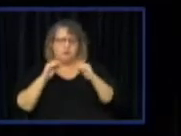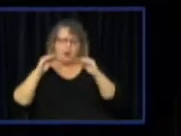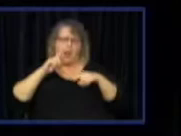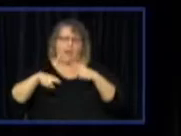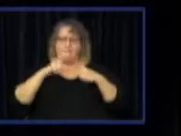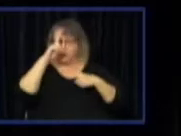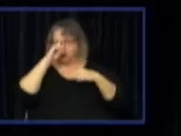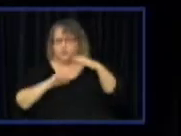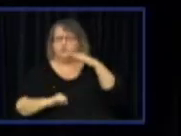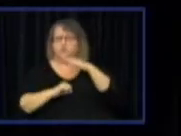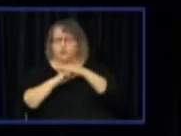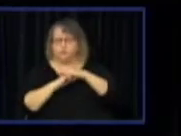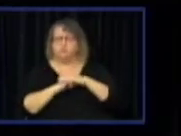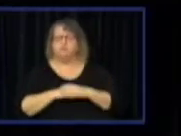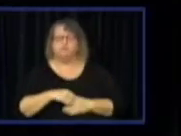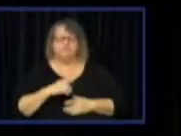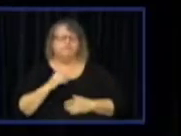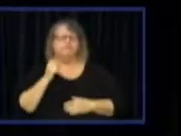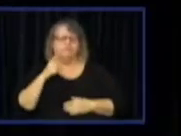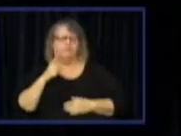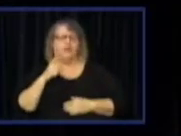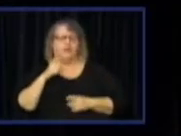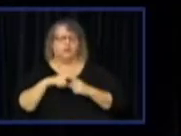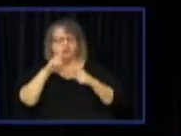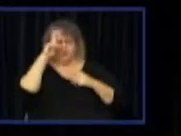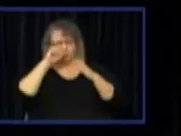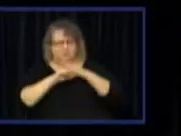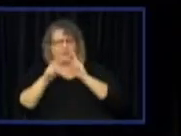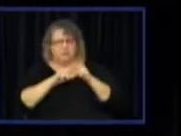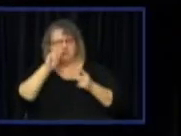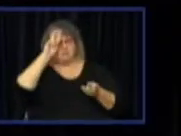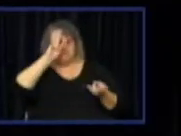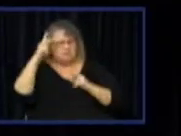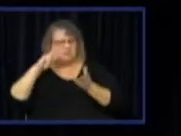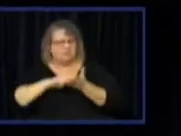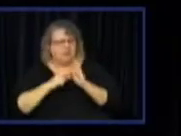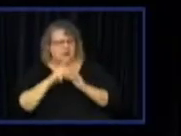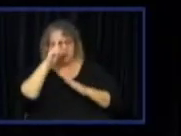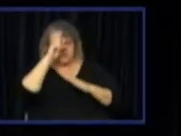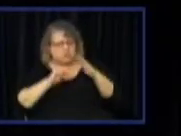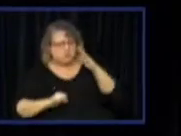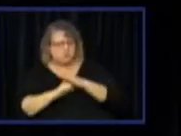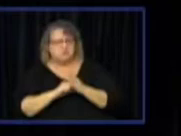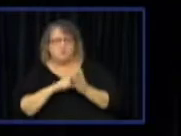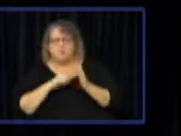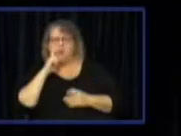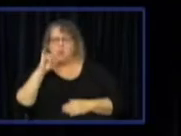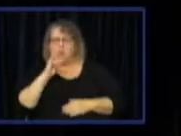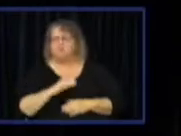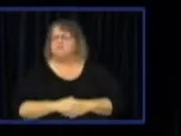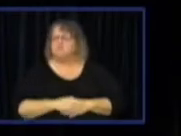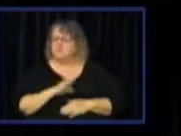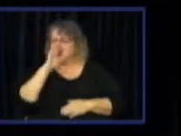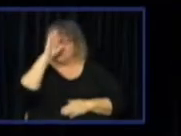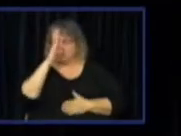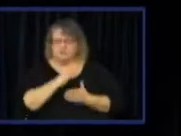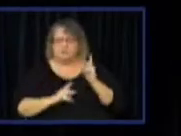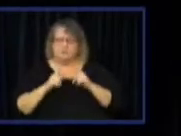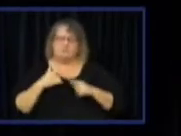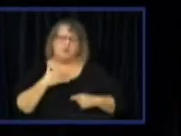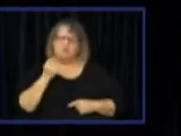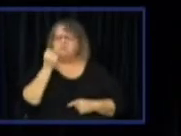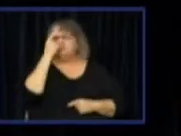about stroke, because I think there's a lot of misperceptions about what stroke is. And I think a lot of people have a